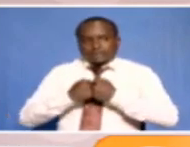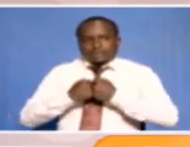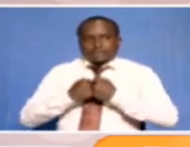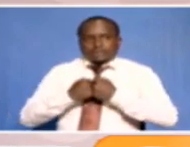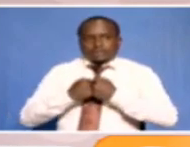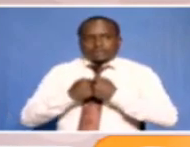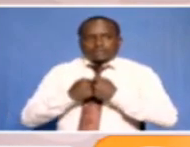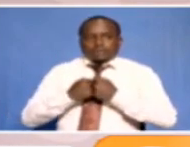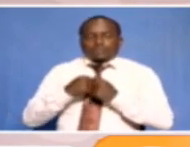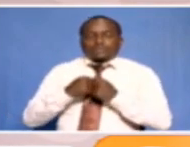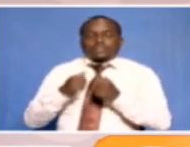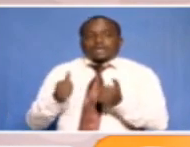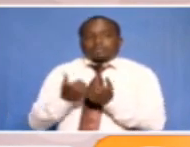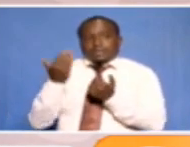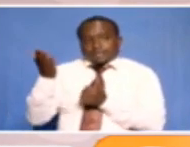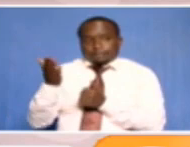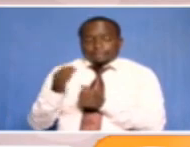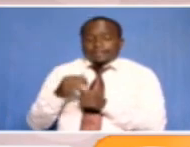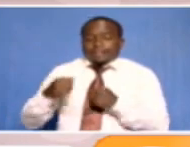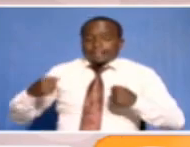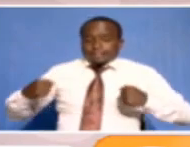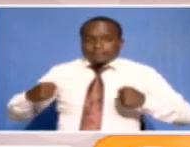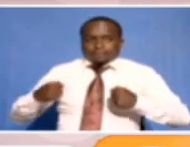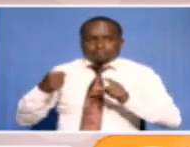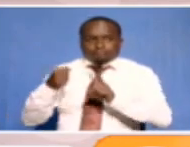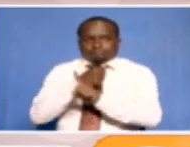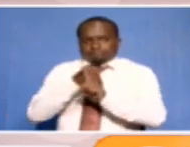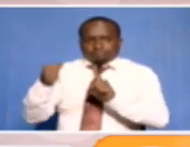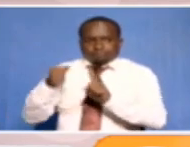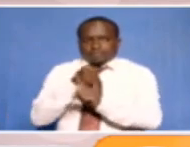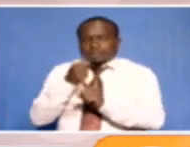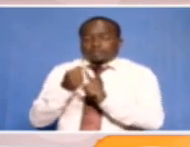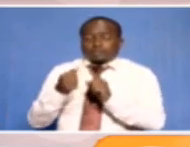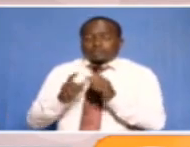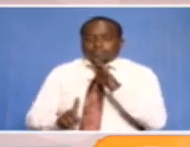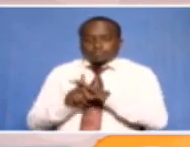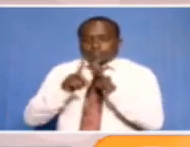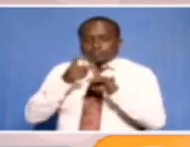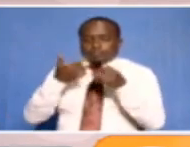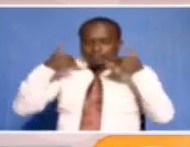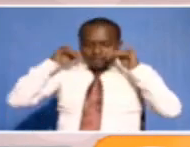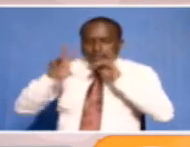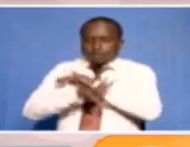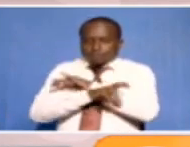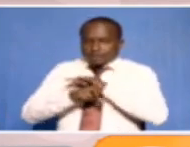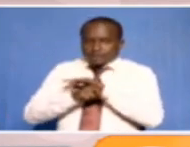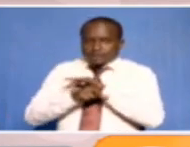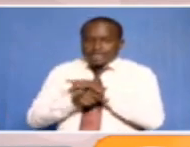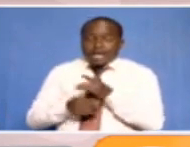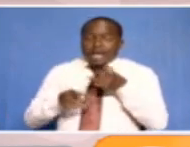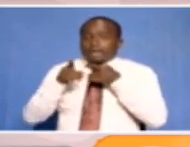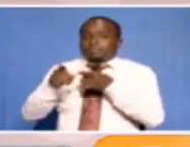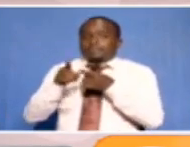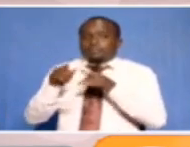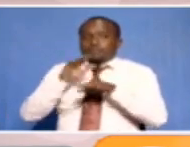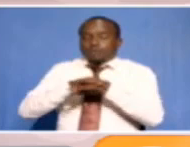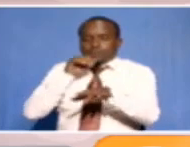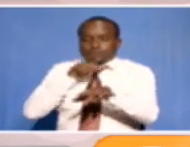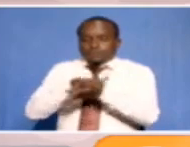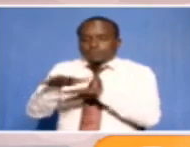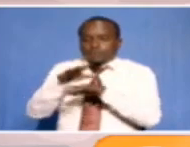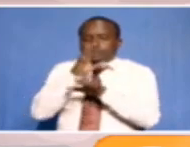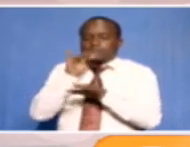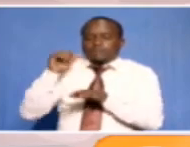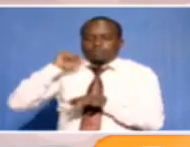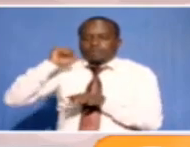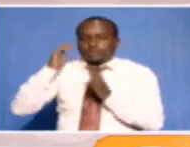of Narok County. The clashes that were sparked by a cattle rustling incident are once again being blamed on incitement by